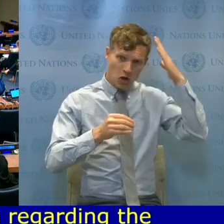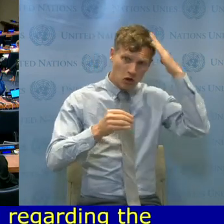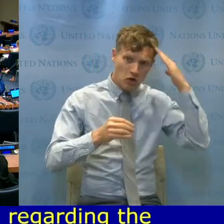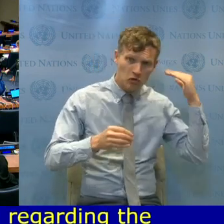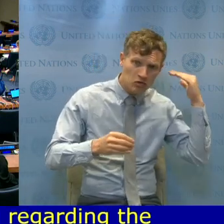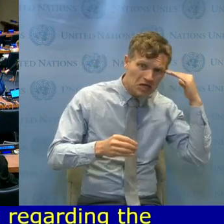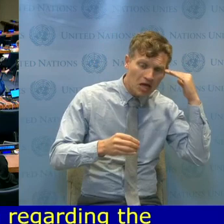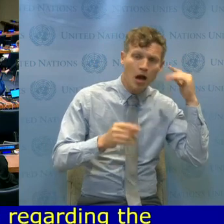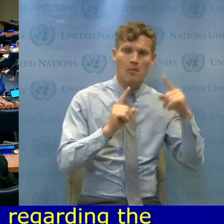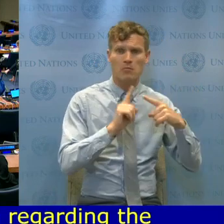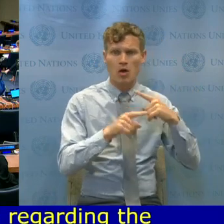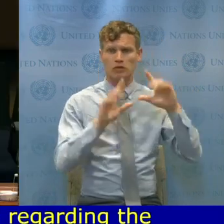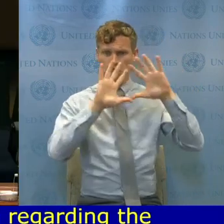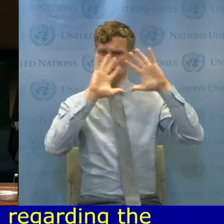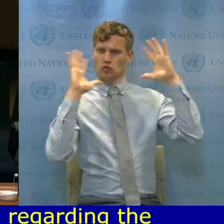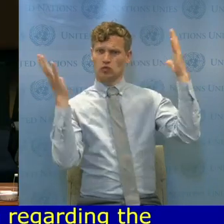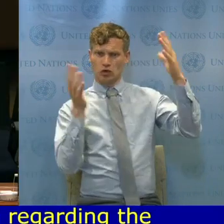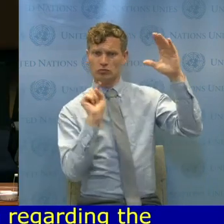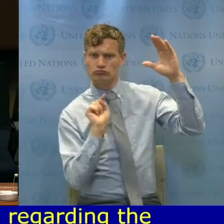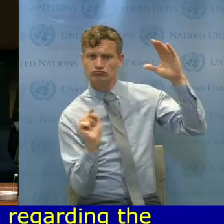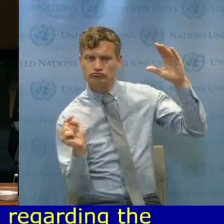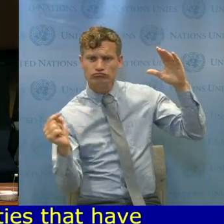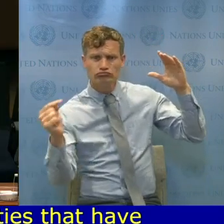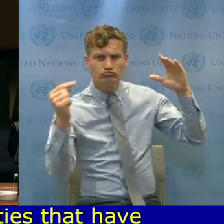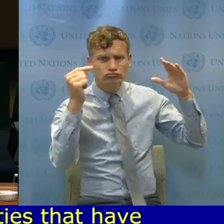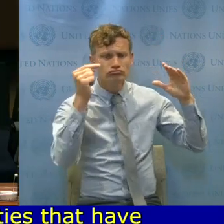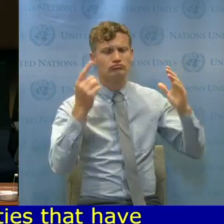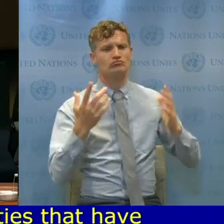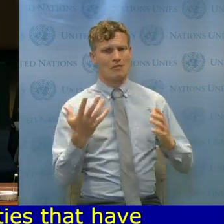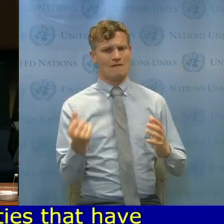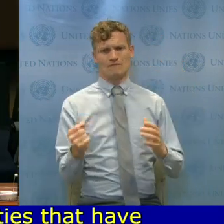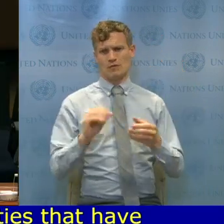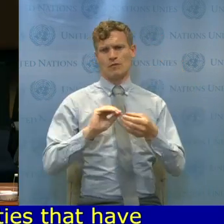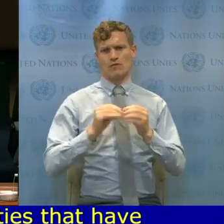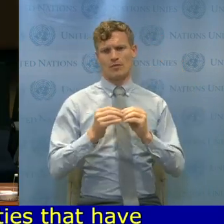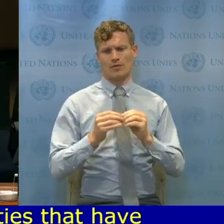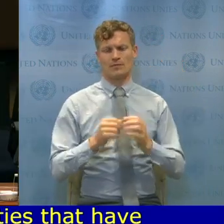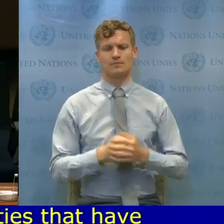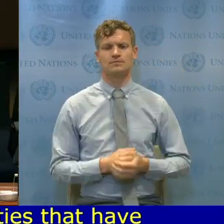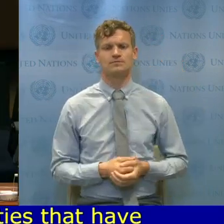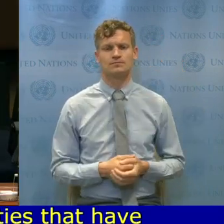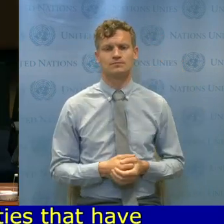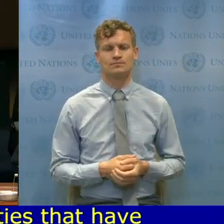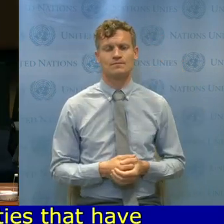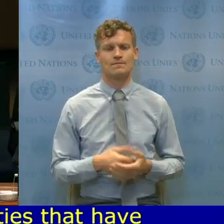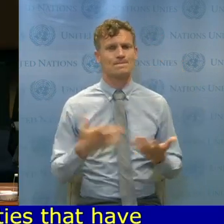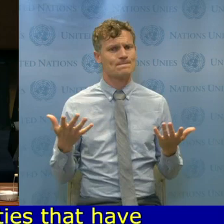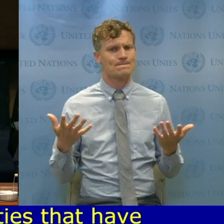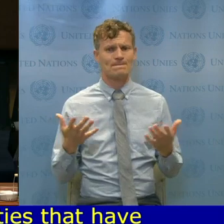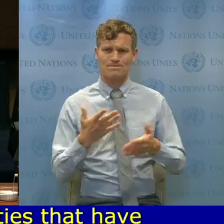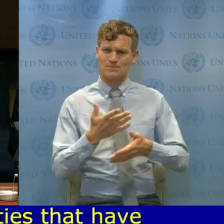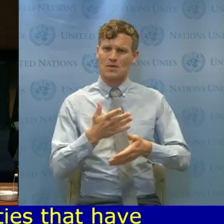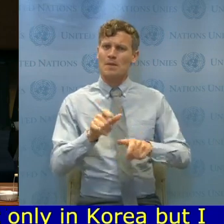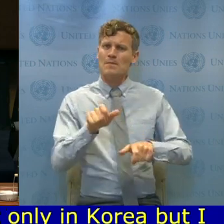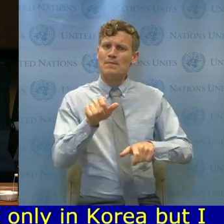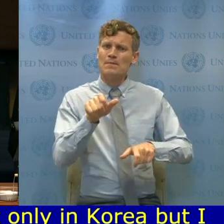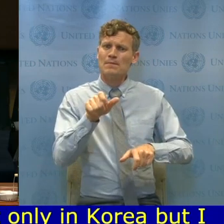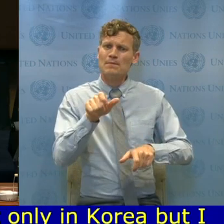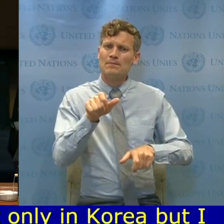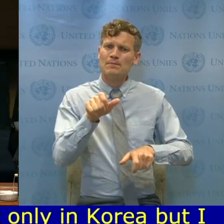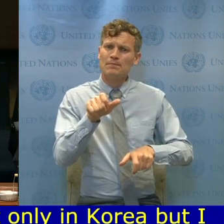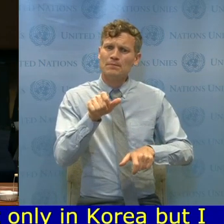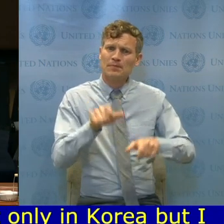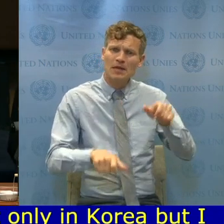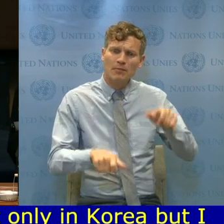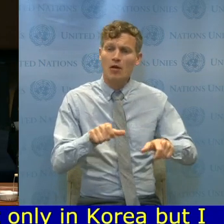other countries as well. To bridge gaps in health and accessing healthcare between persons and with